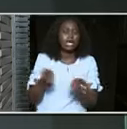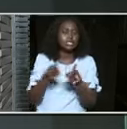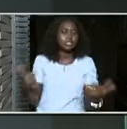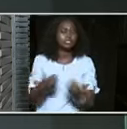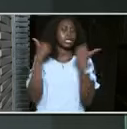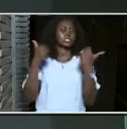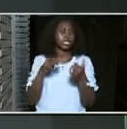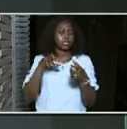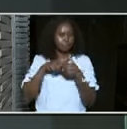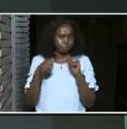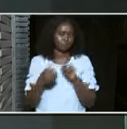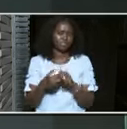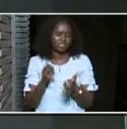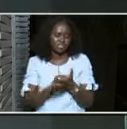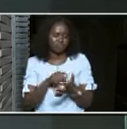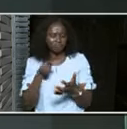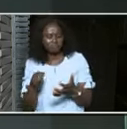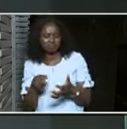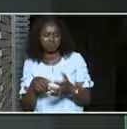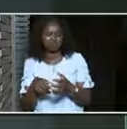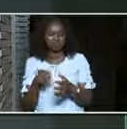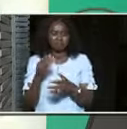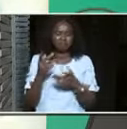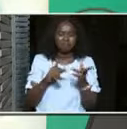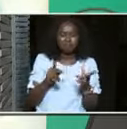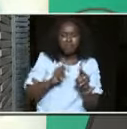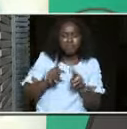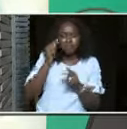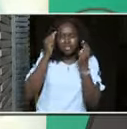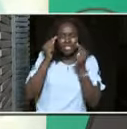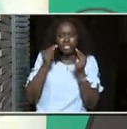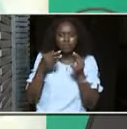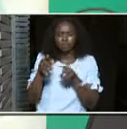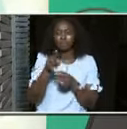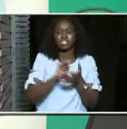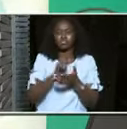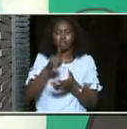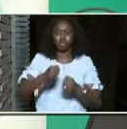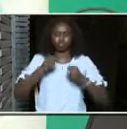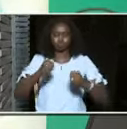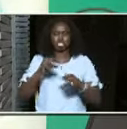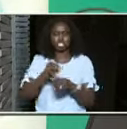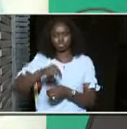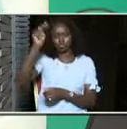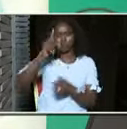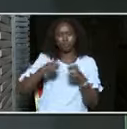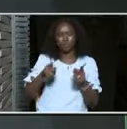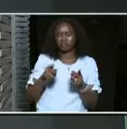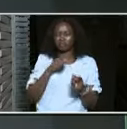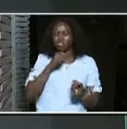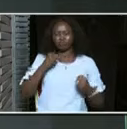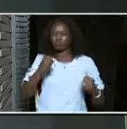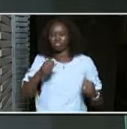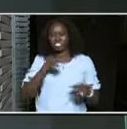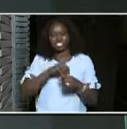candidacy, given the fact that primarily people think of you as being very strong in the north, but fairly unknown now, in the south? You see,